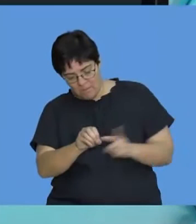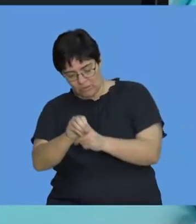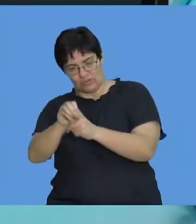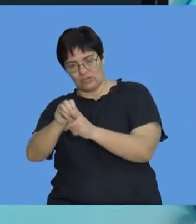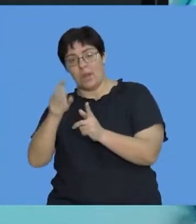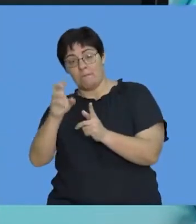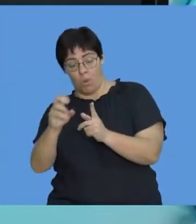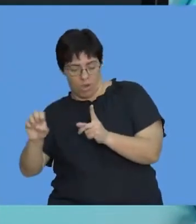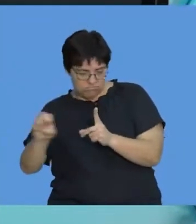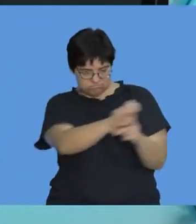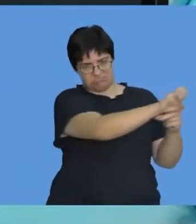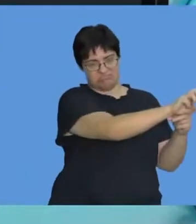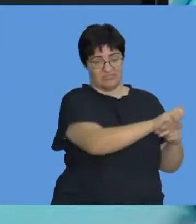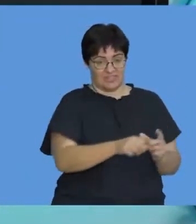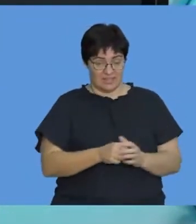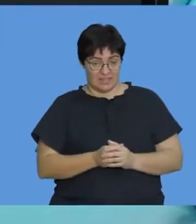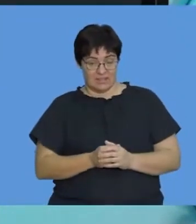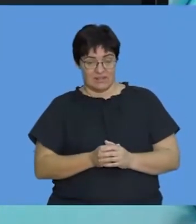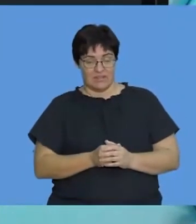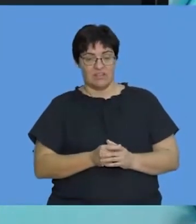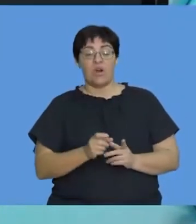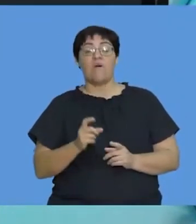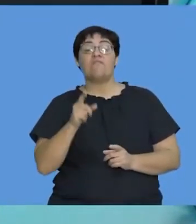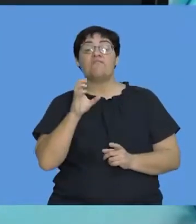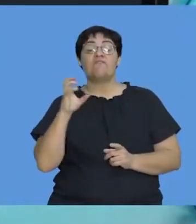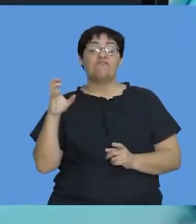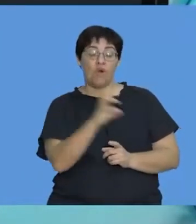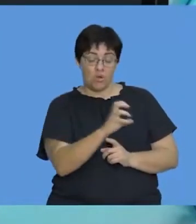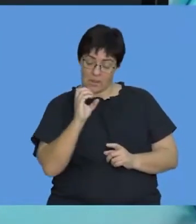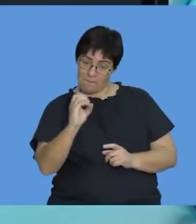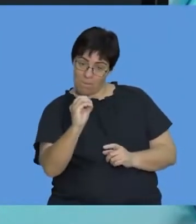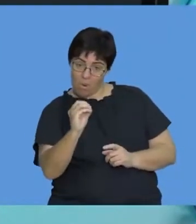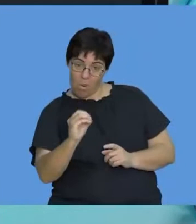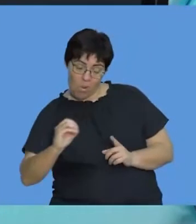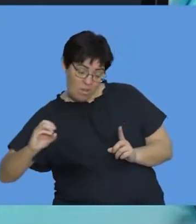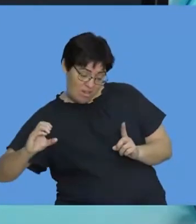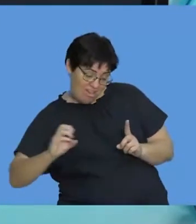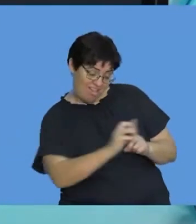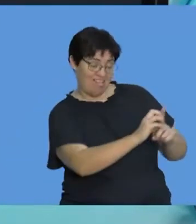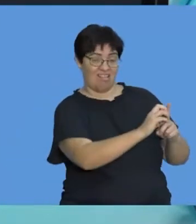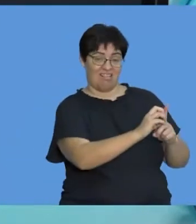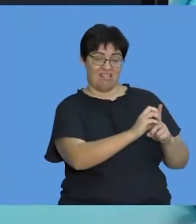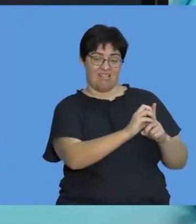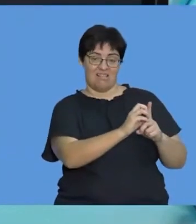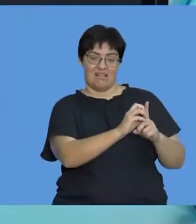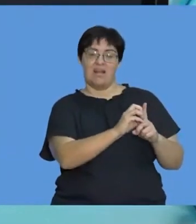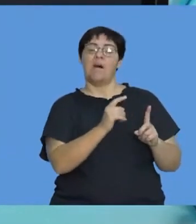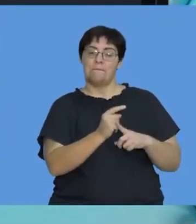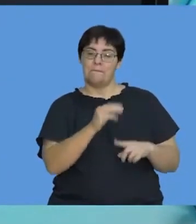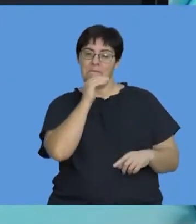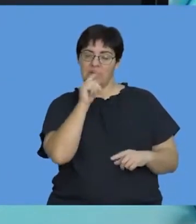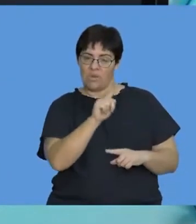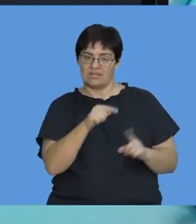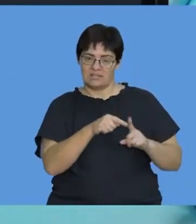push on ball, ball push on the hockey stick. So it's the force that the ball is exerting on the hockey stick